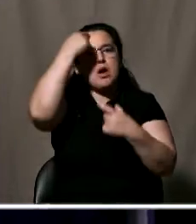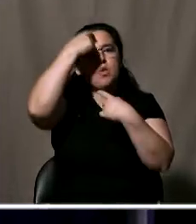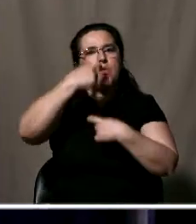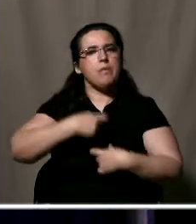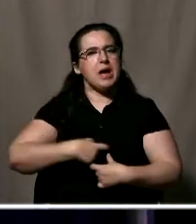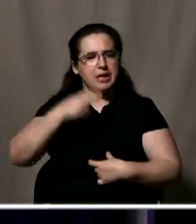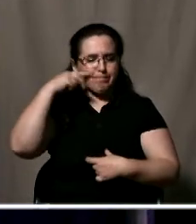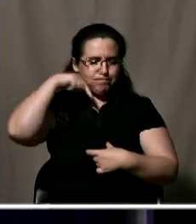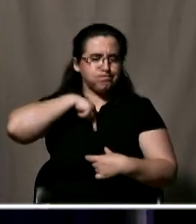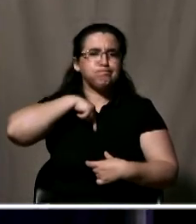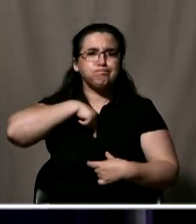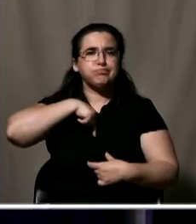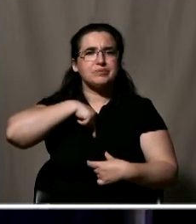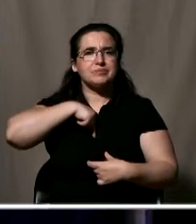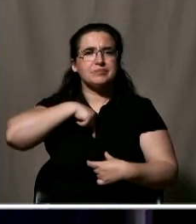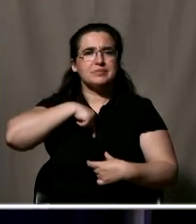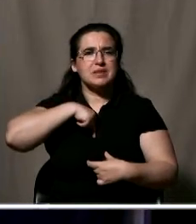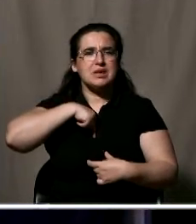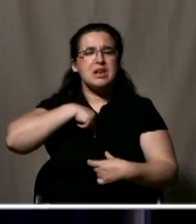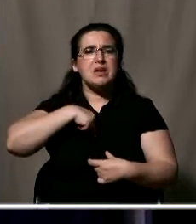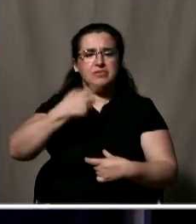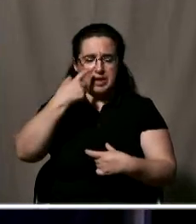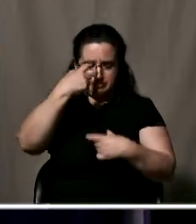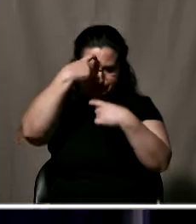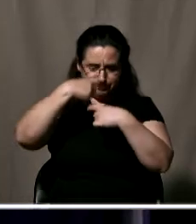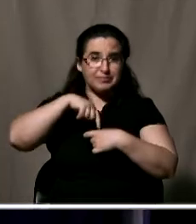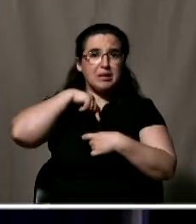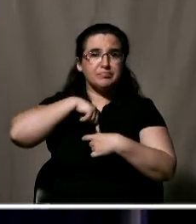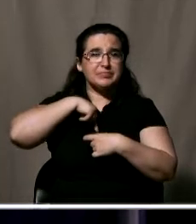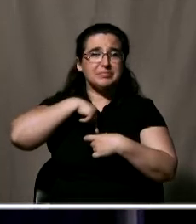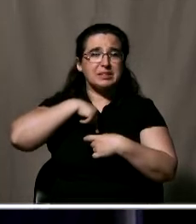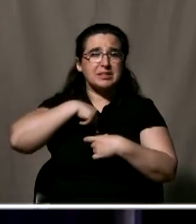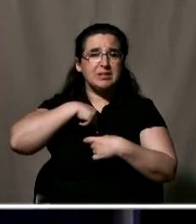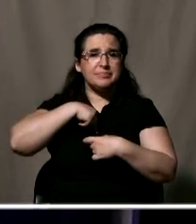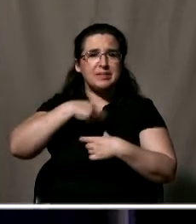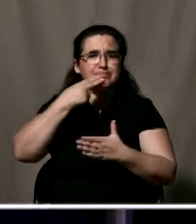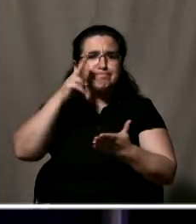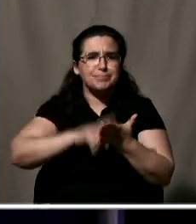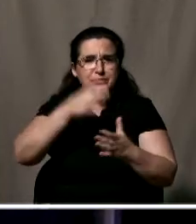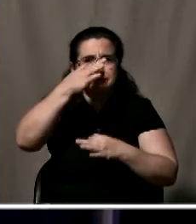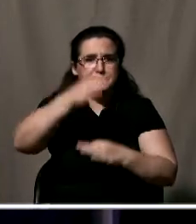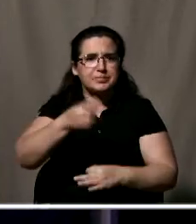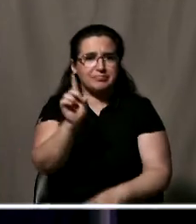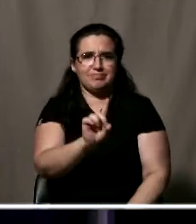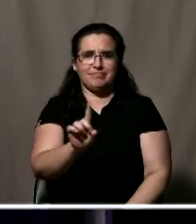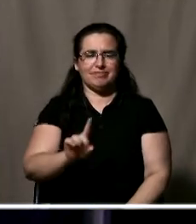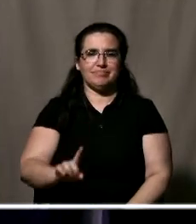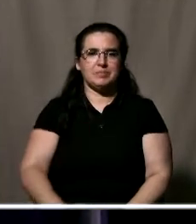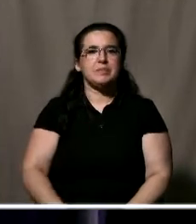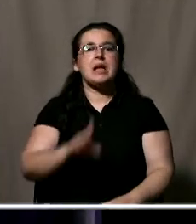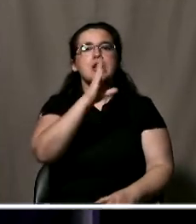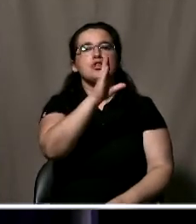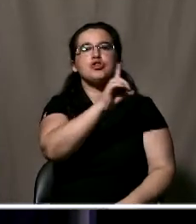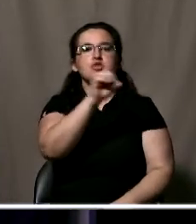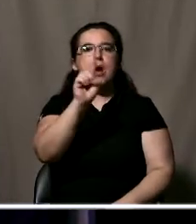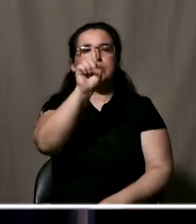defiled, sinful human nature. E veem uma natureza humana depravada. Notice 1 John chapter 3. 1 João capítulo